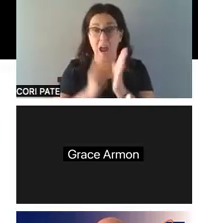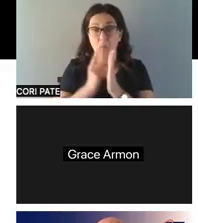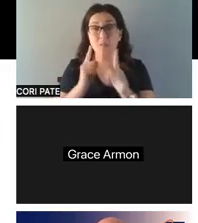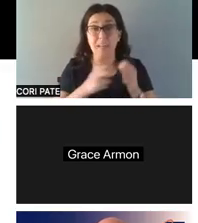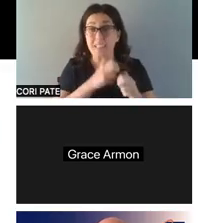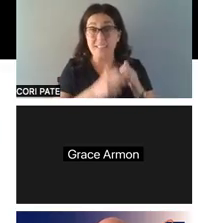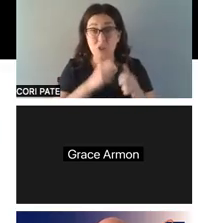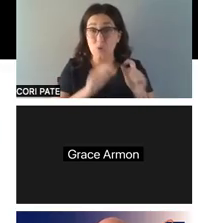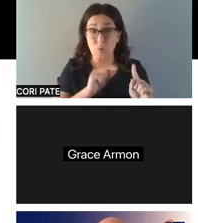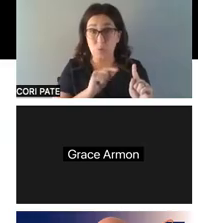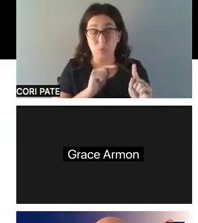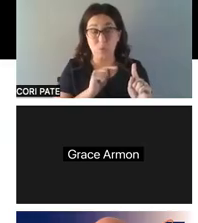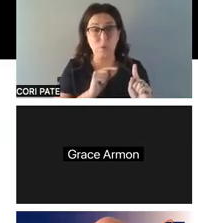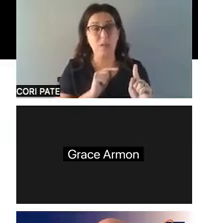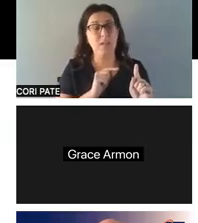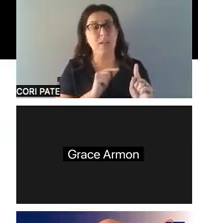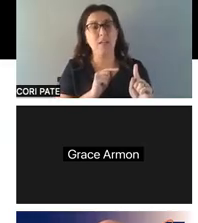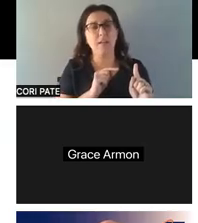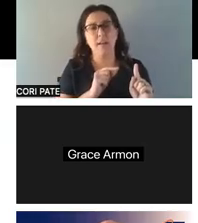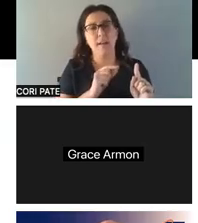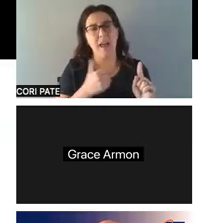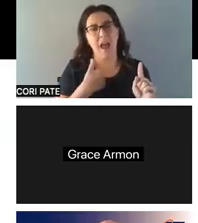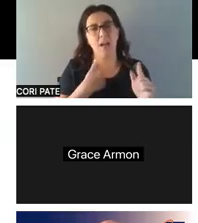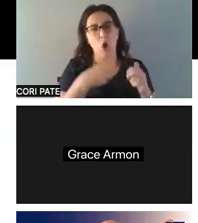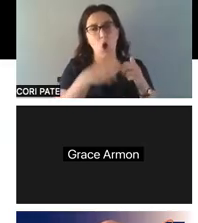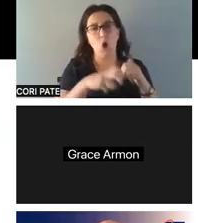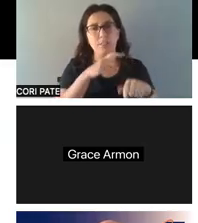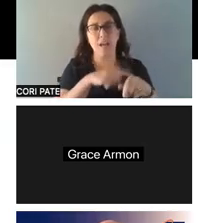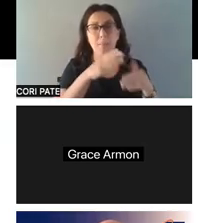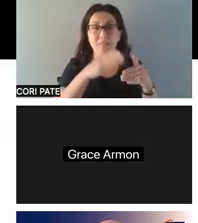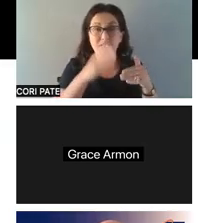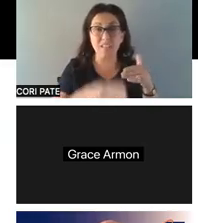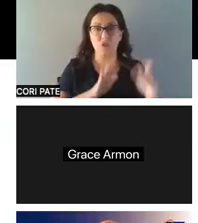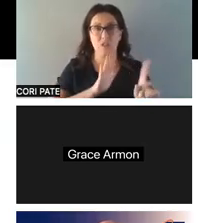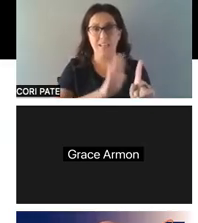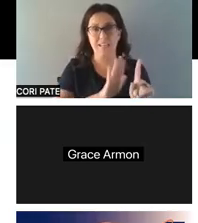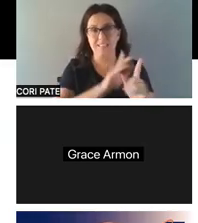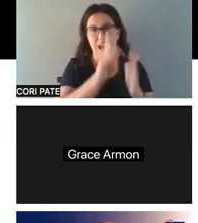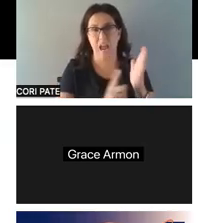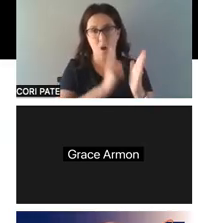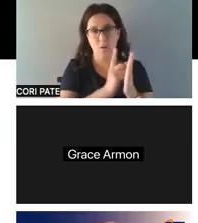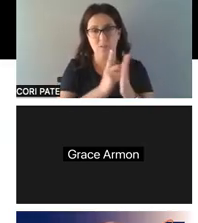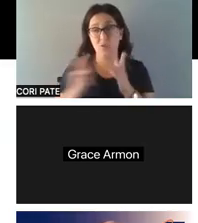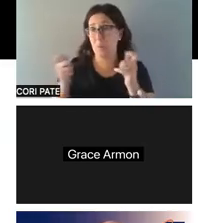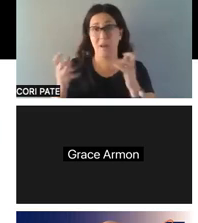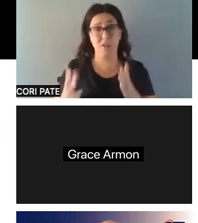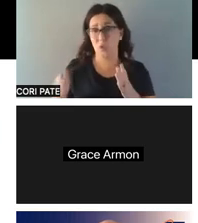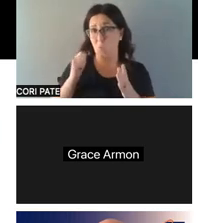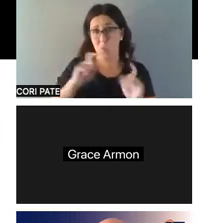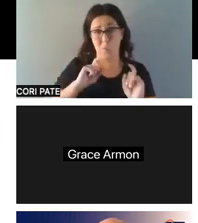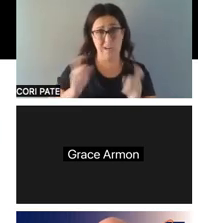was he was having a hard time finishing the hours that he was already given. So his manager was not going to give him more